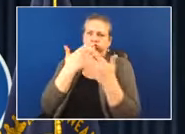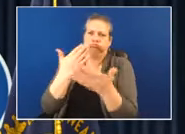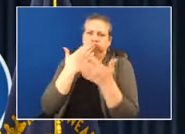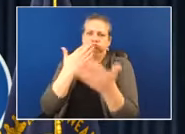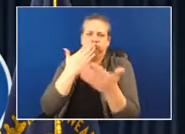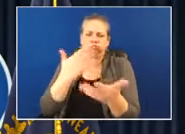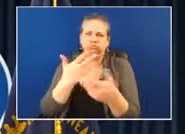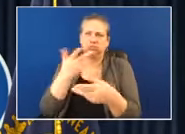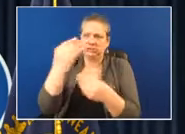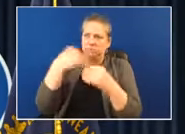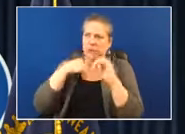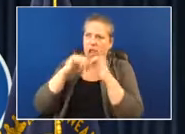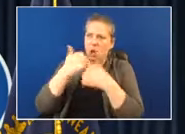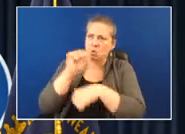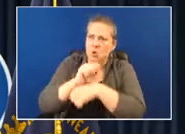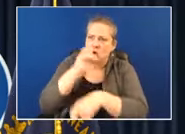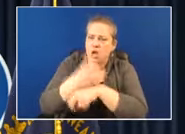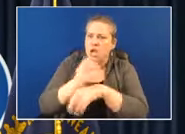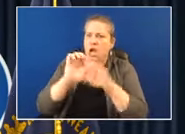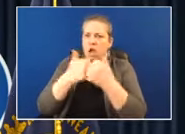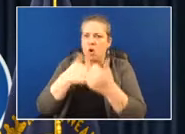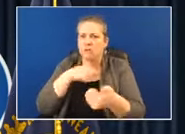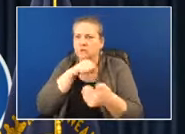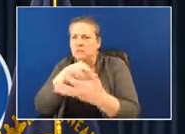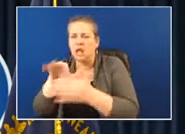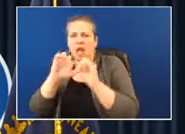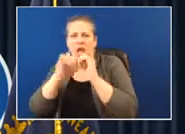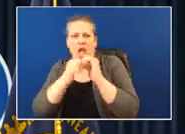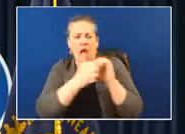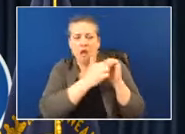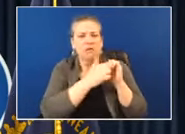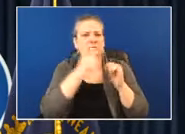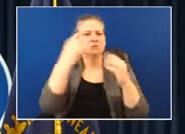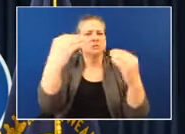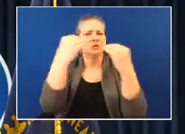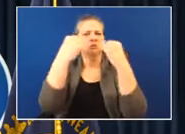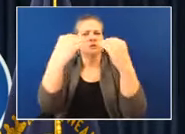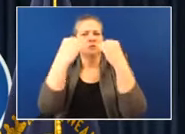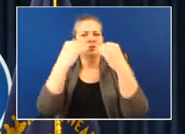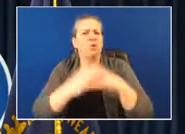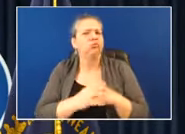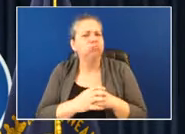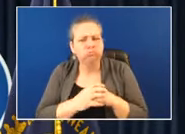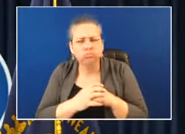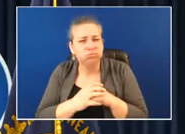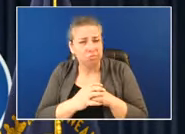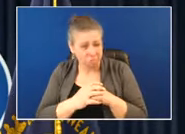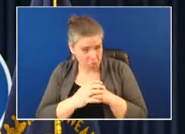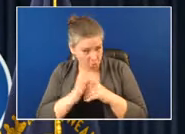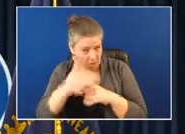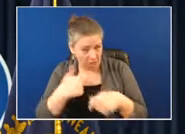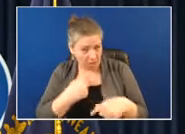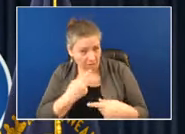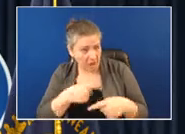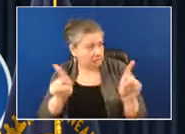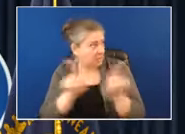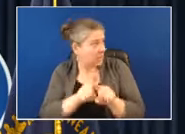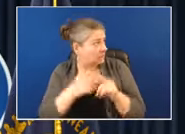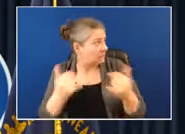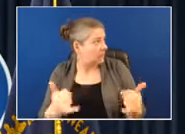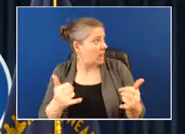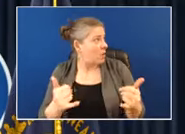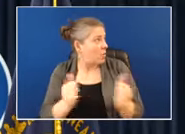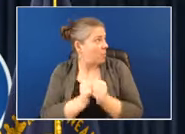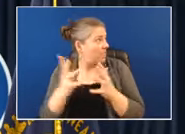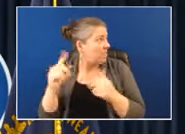do all of the work that's necessary to get a job done, I don't know if I'd be where I am today. I certainly know I wouldn't be who I